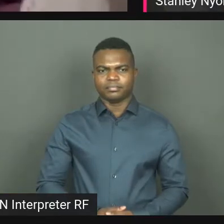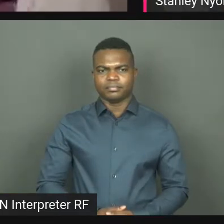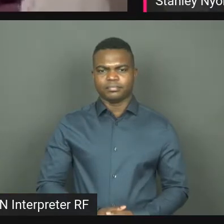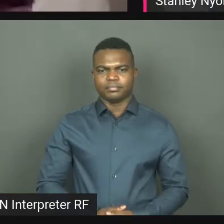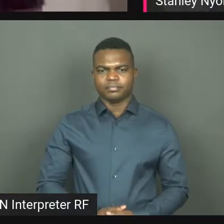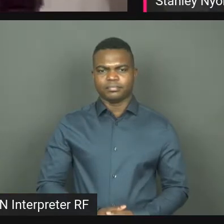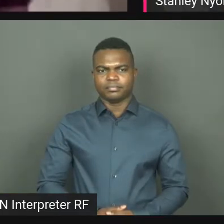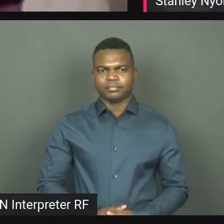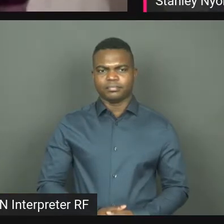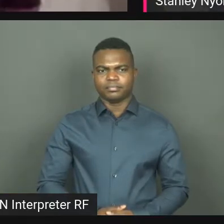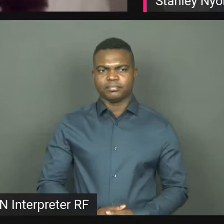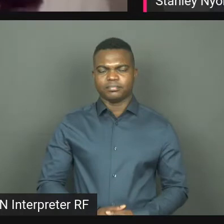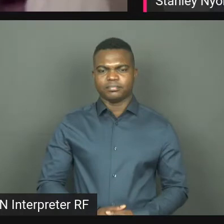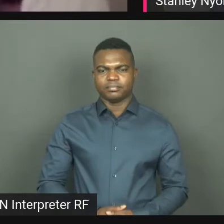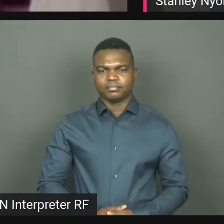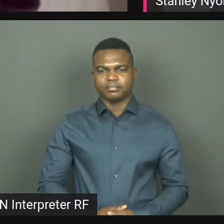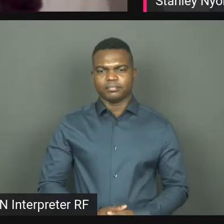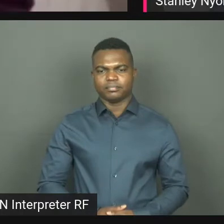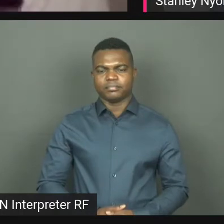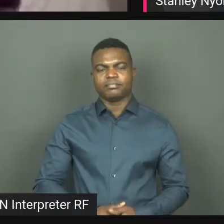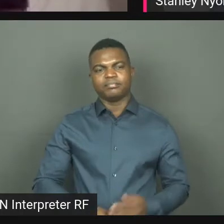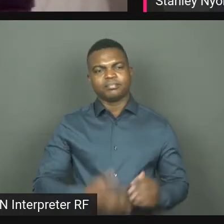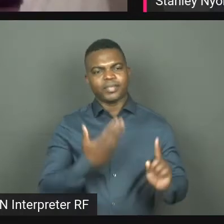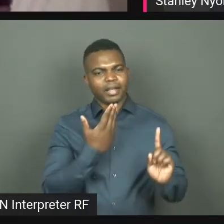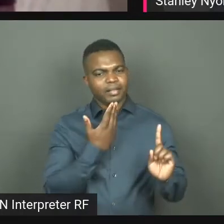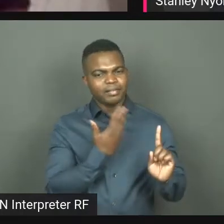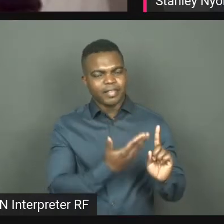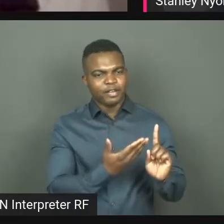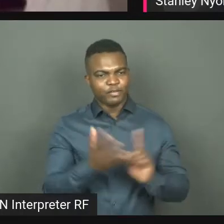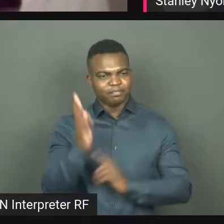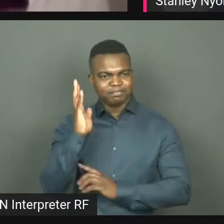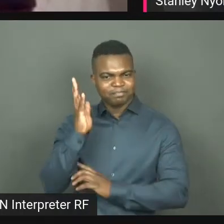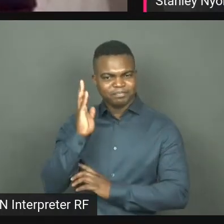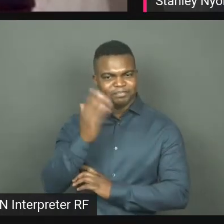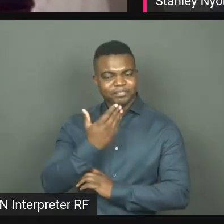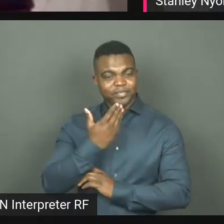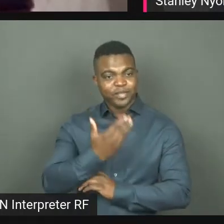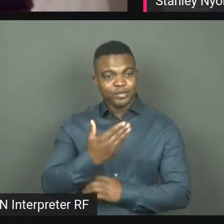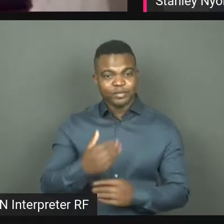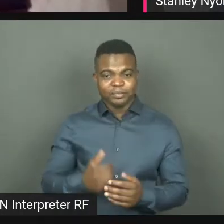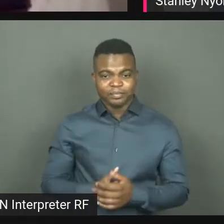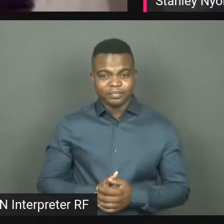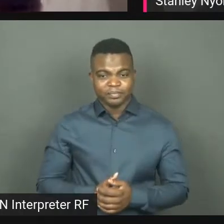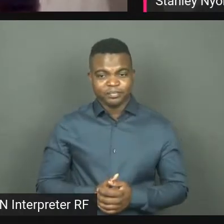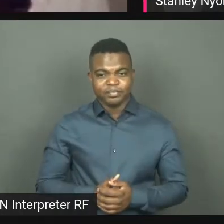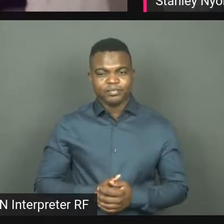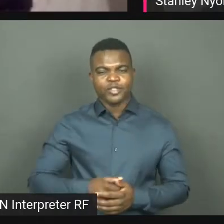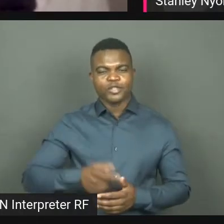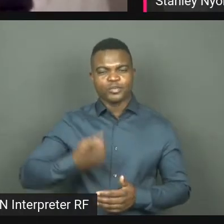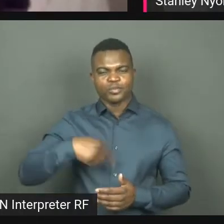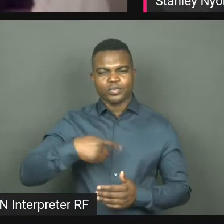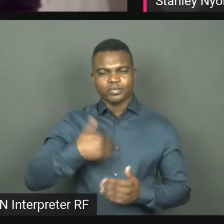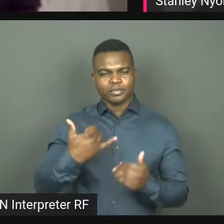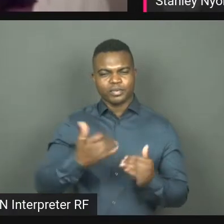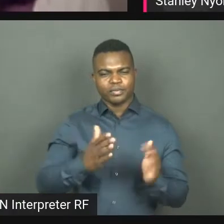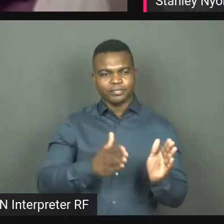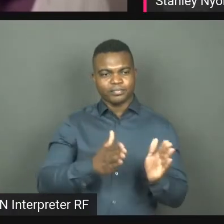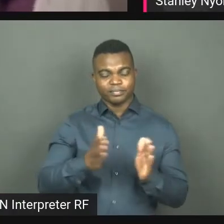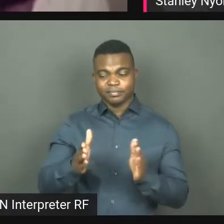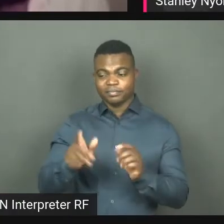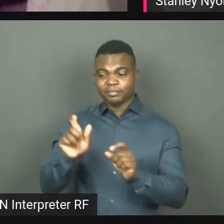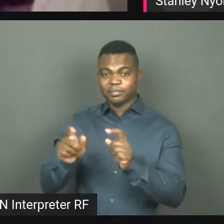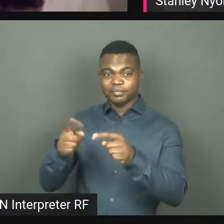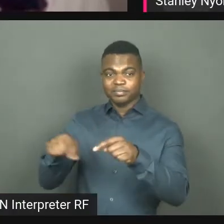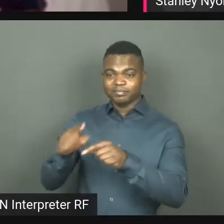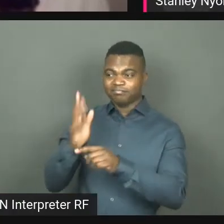a way of being. It's a way of saying, how do we build a community of care so that the people